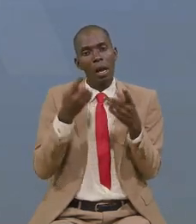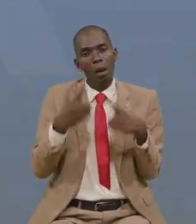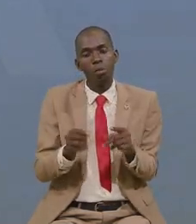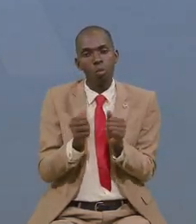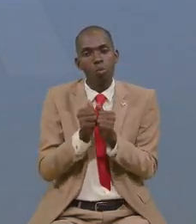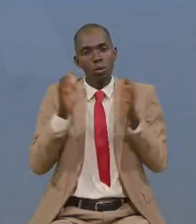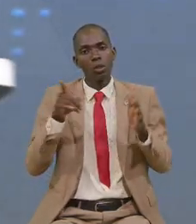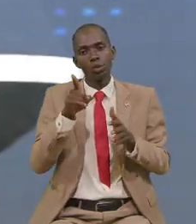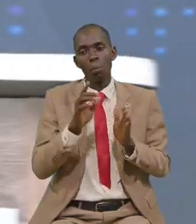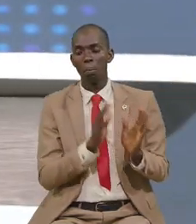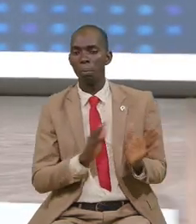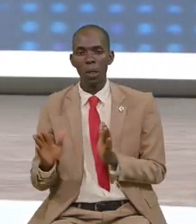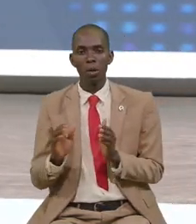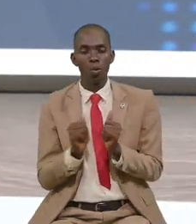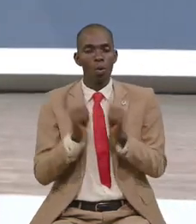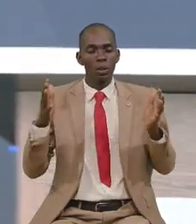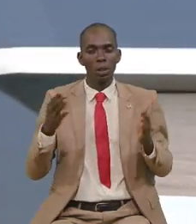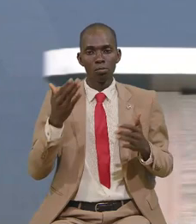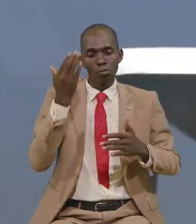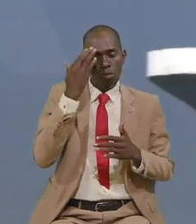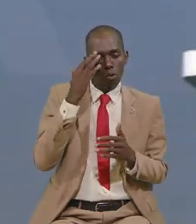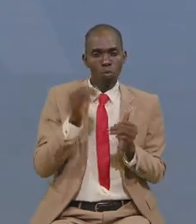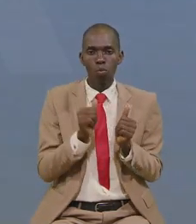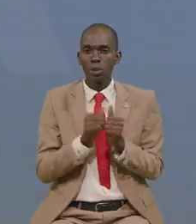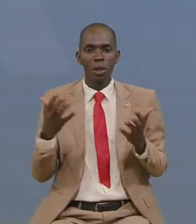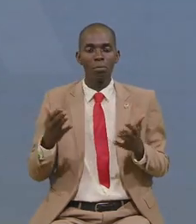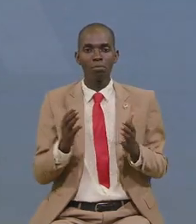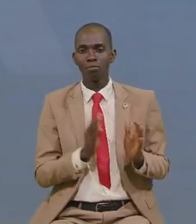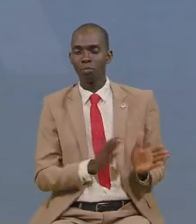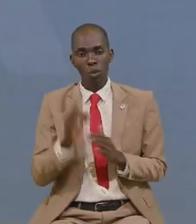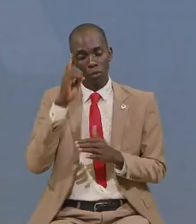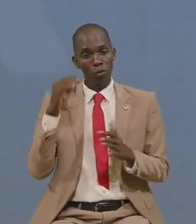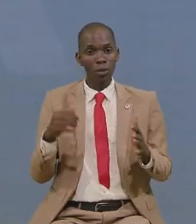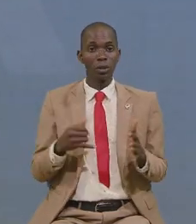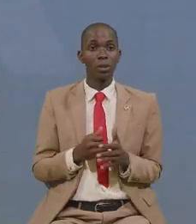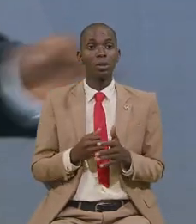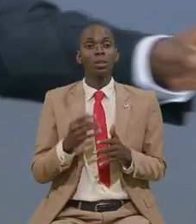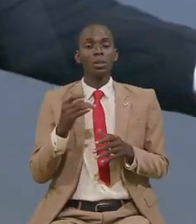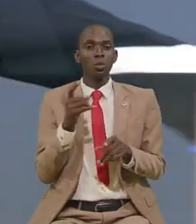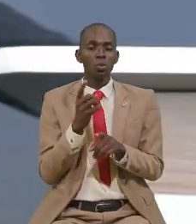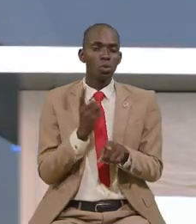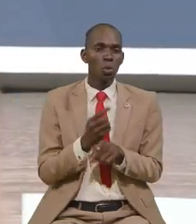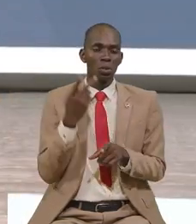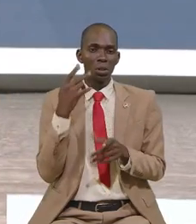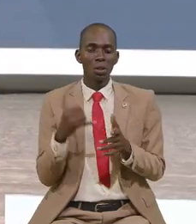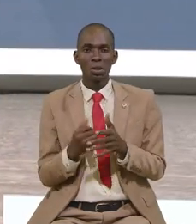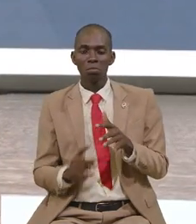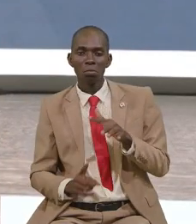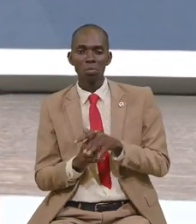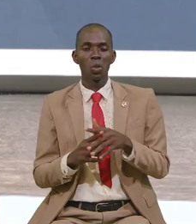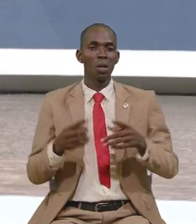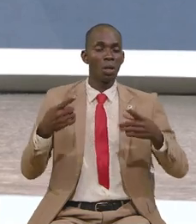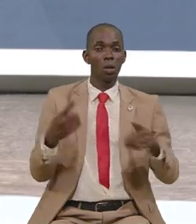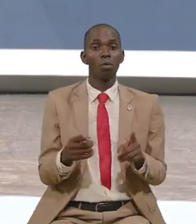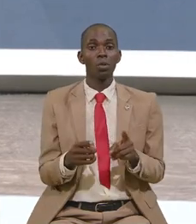the regular thing, the normal thing, you sin every day, you sin every time. No, if